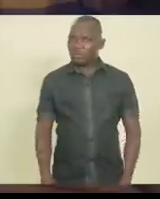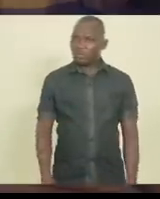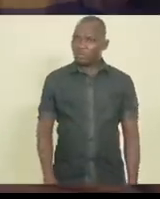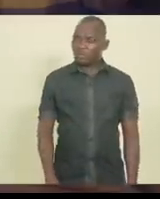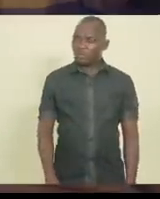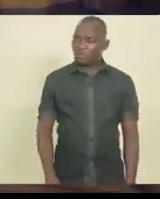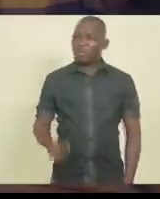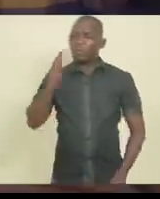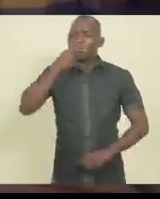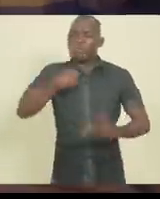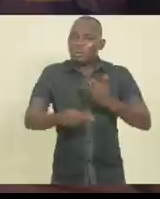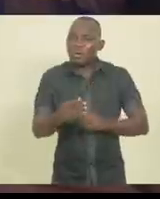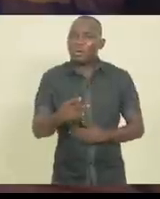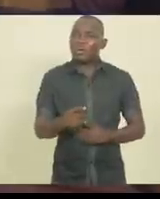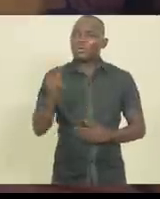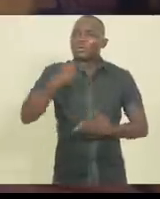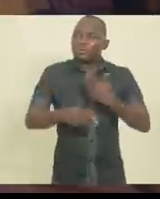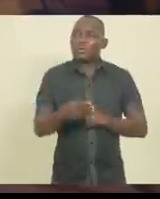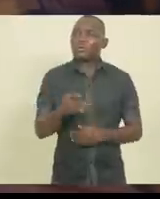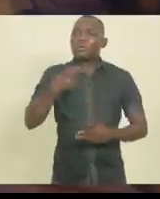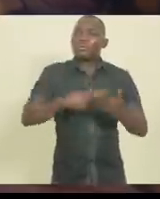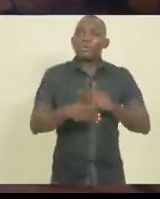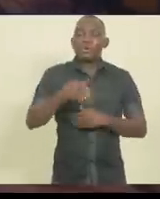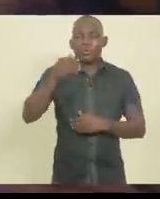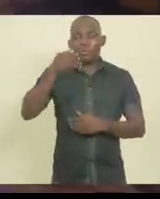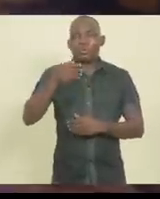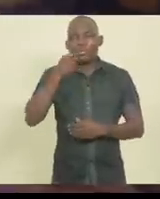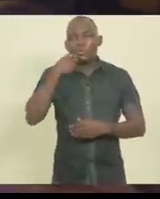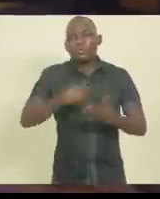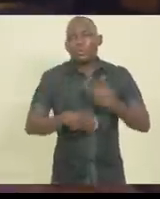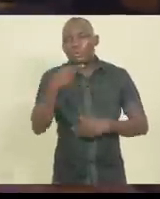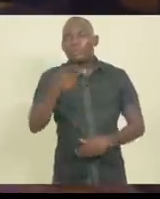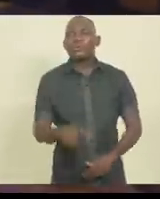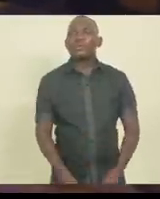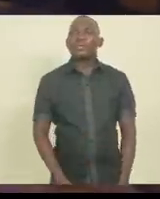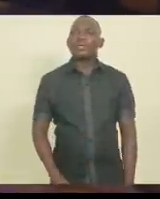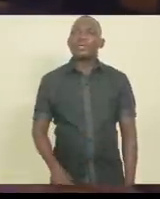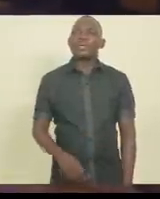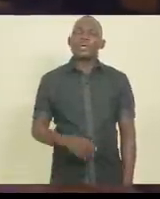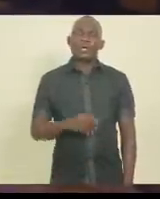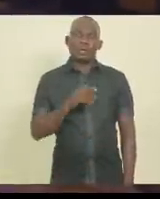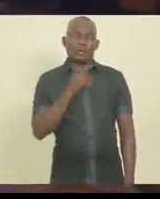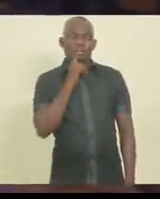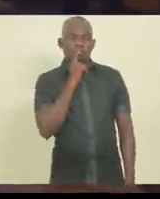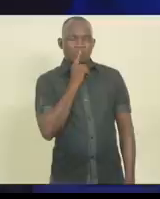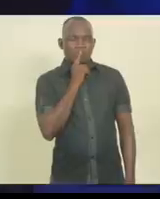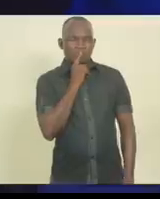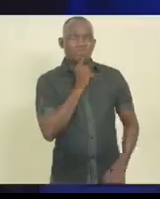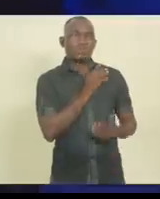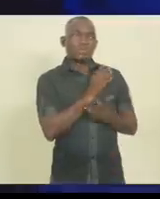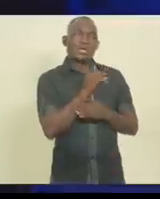Yes, madam, you are right. Only God knows what could have happened to my poor boy today.